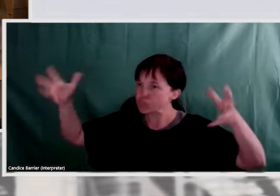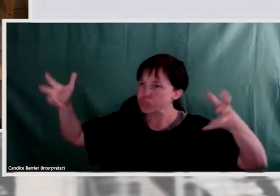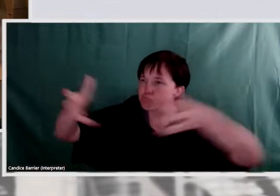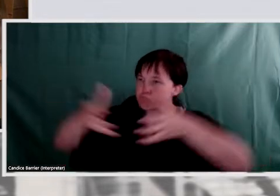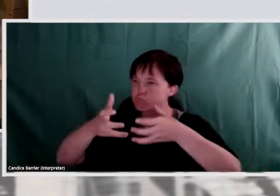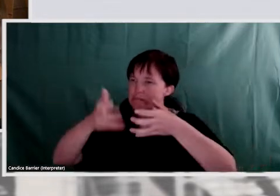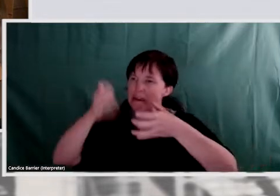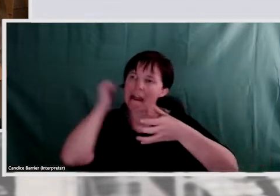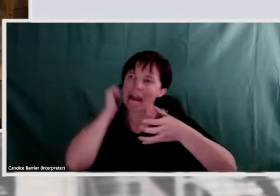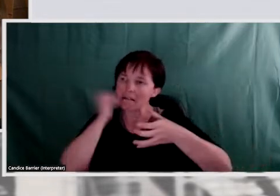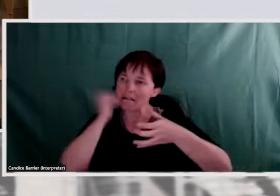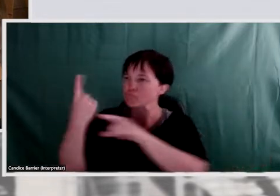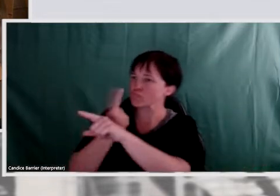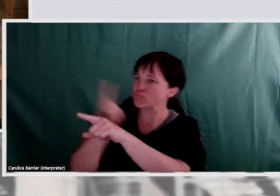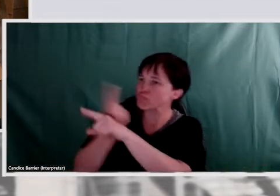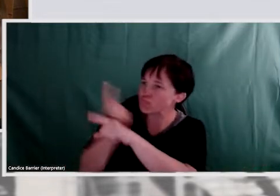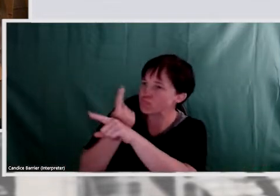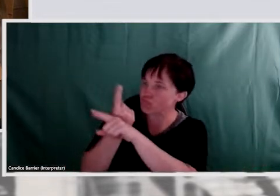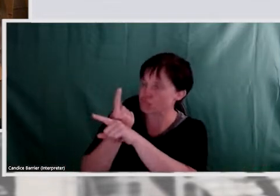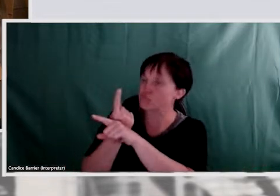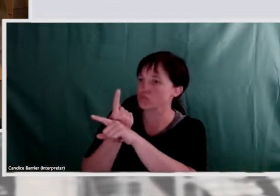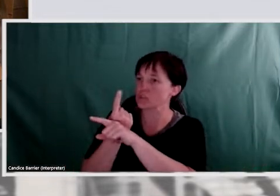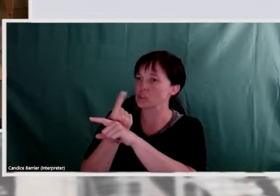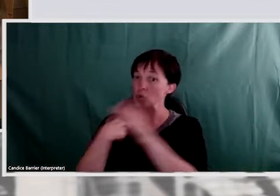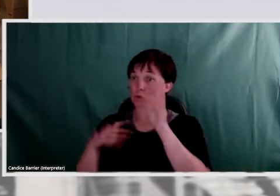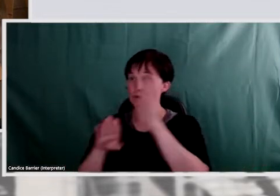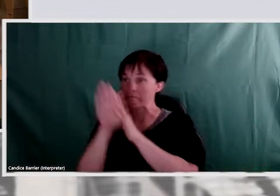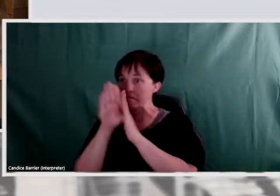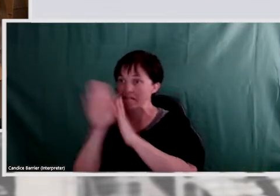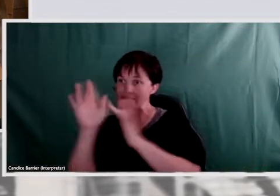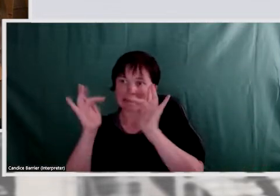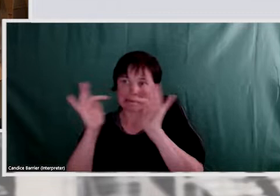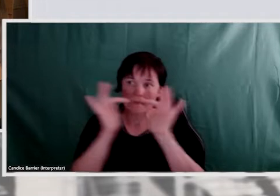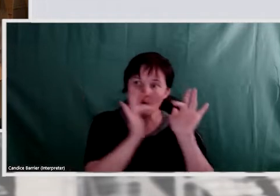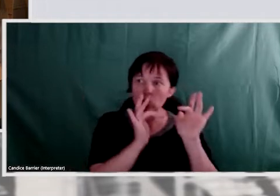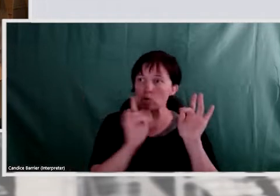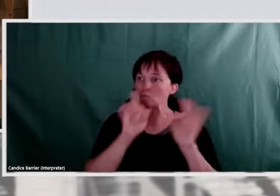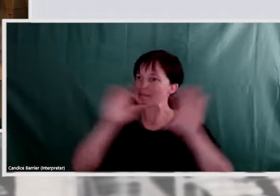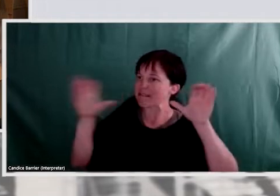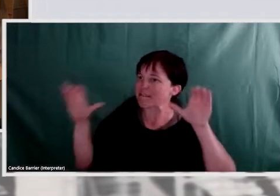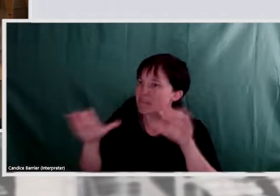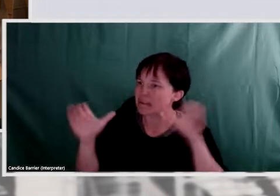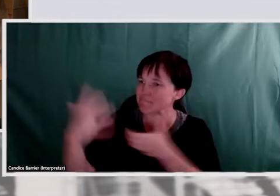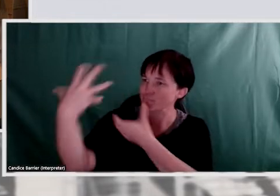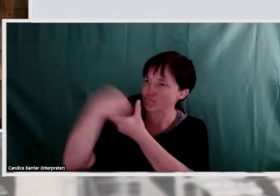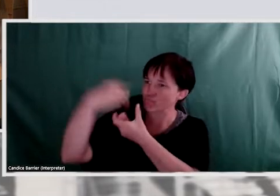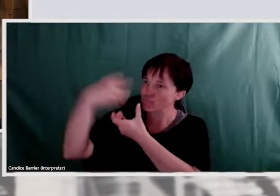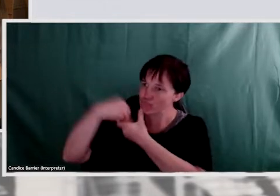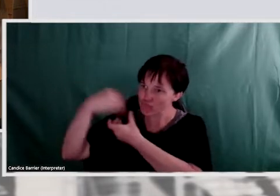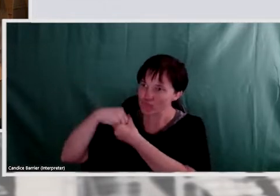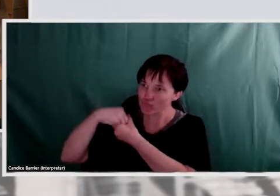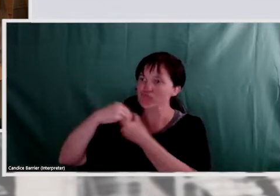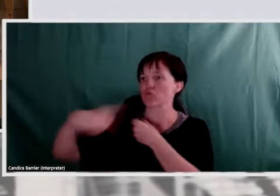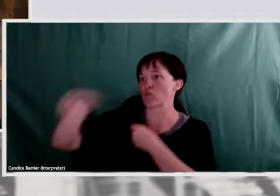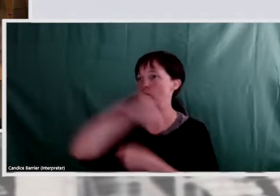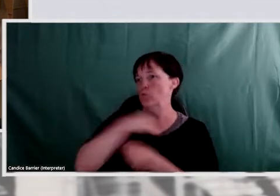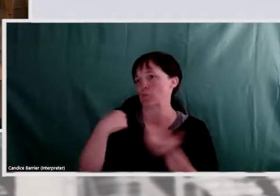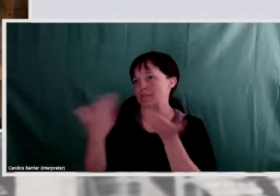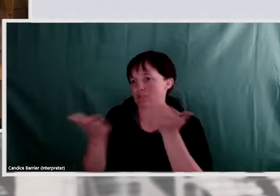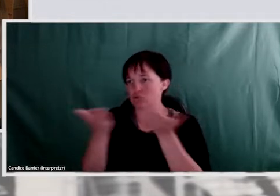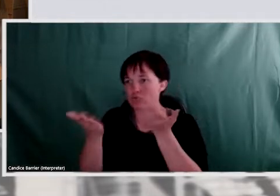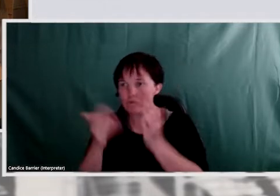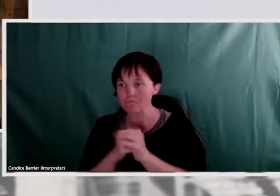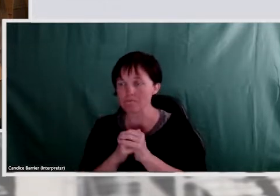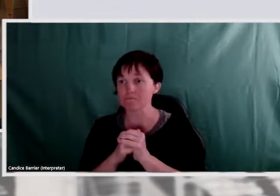regular basis as well. So we're creating this network of really active engagement among those that we serve.